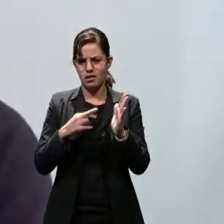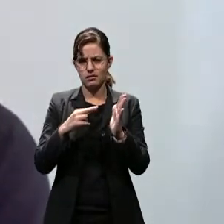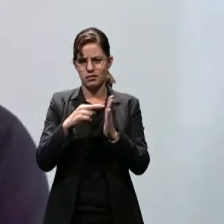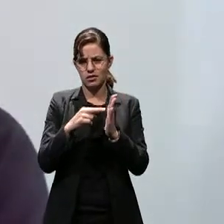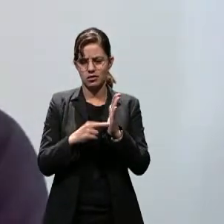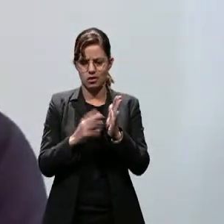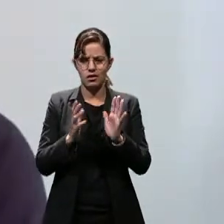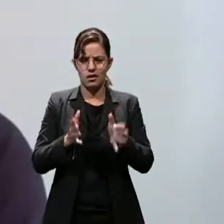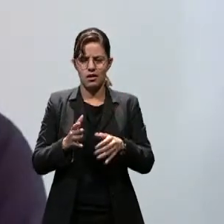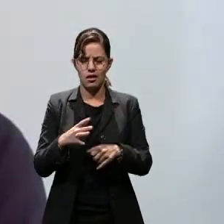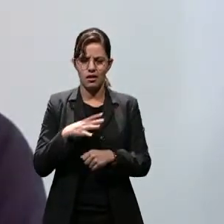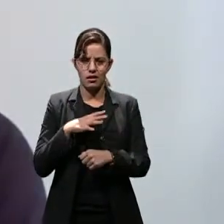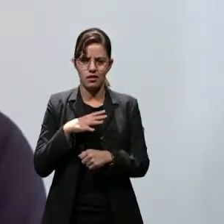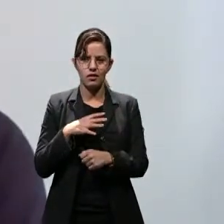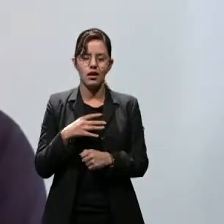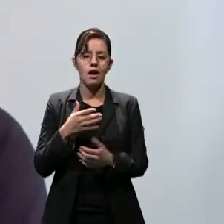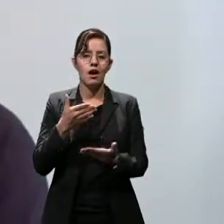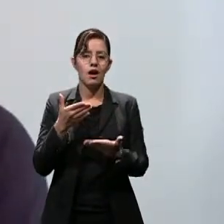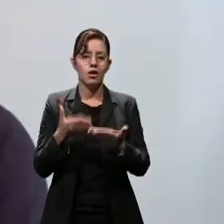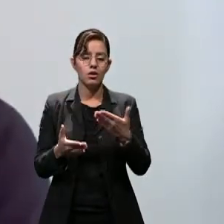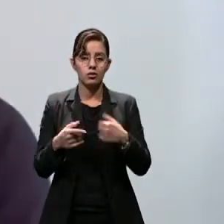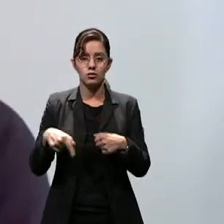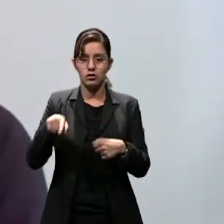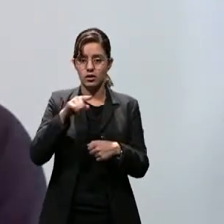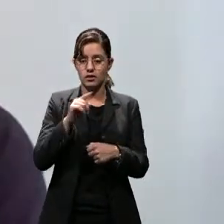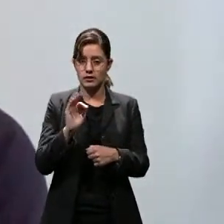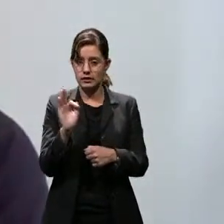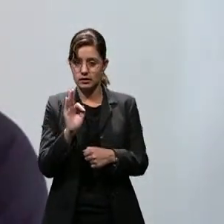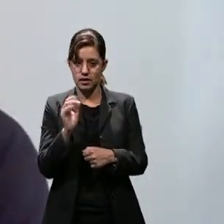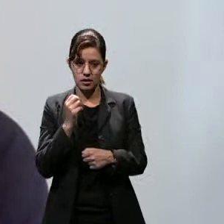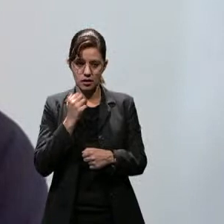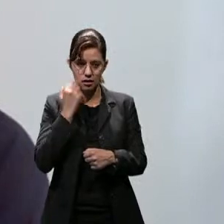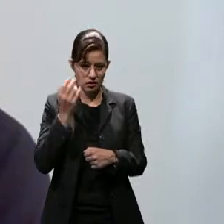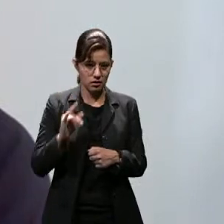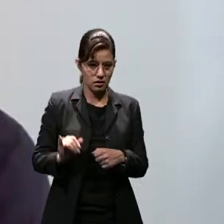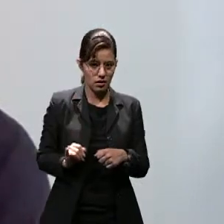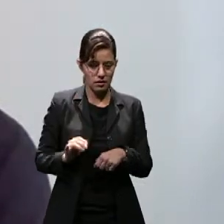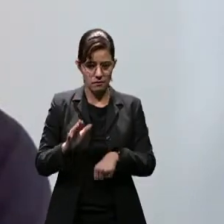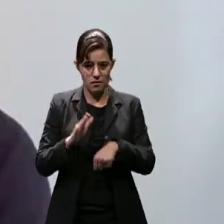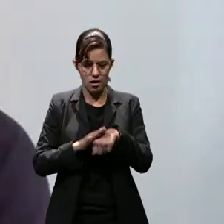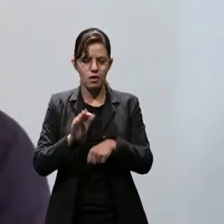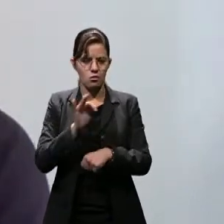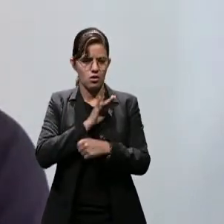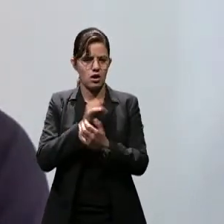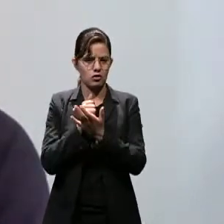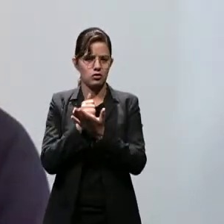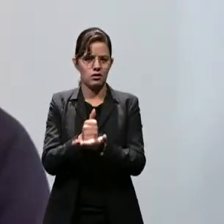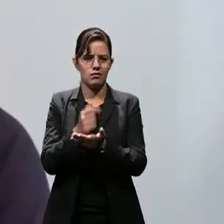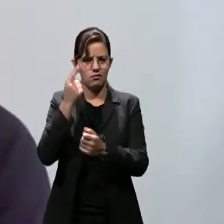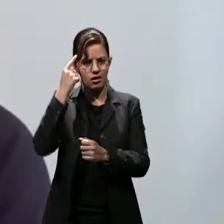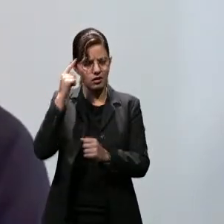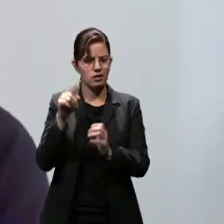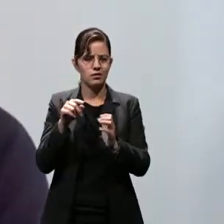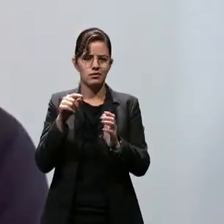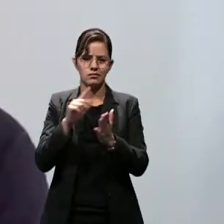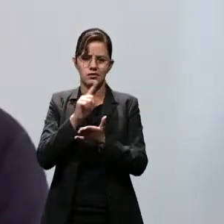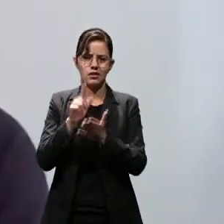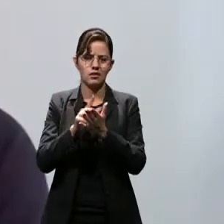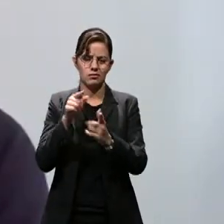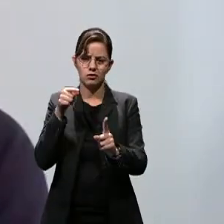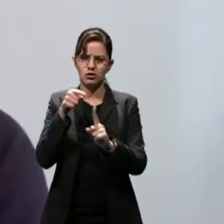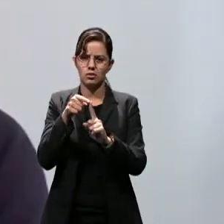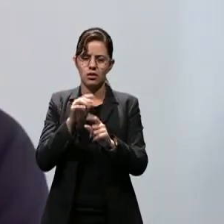is also present to support those countries who are interested, and also link them to the findings of